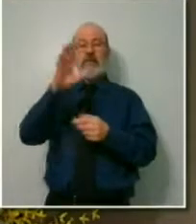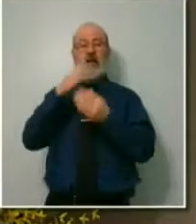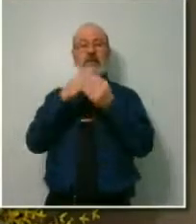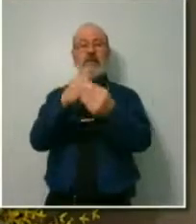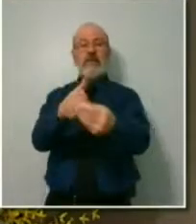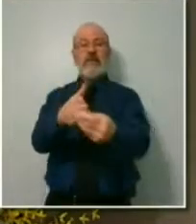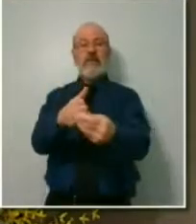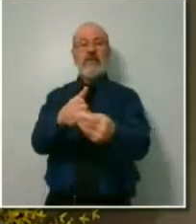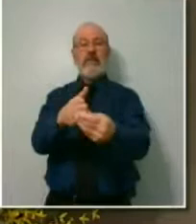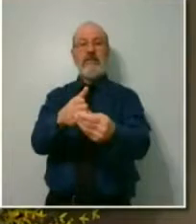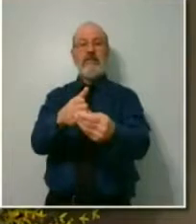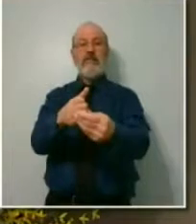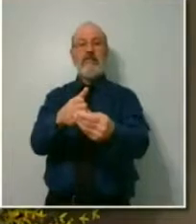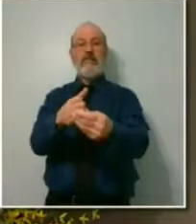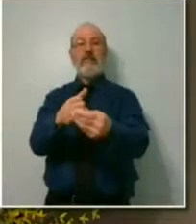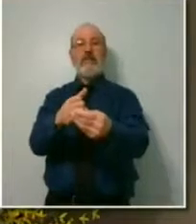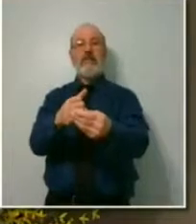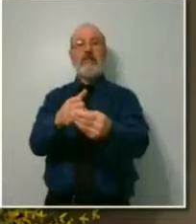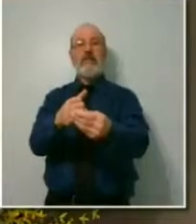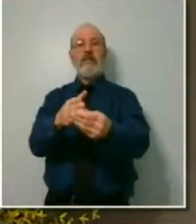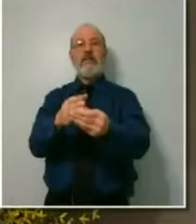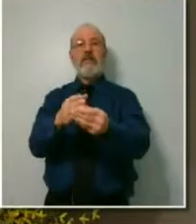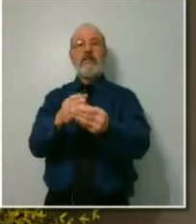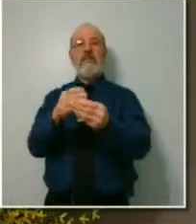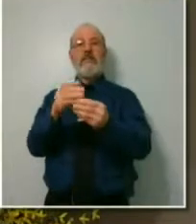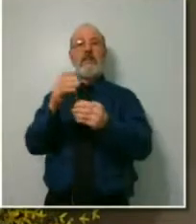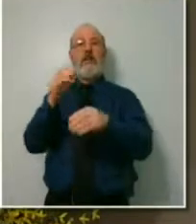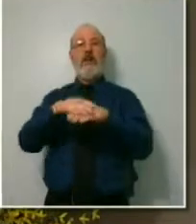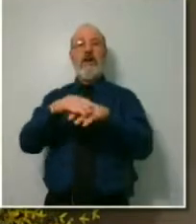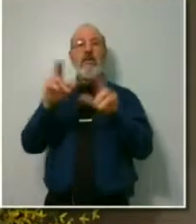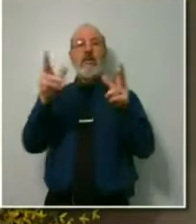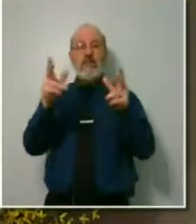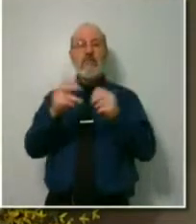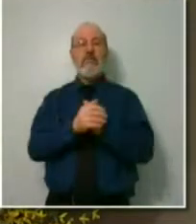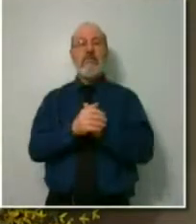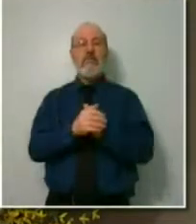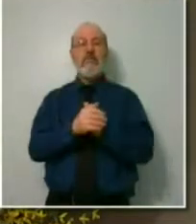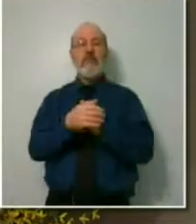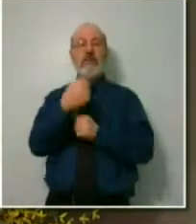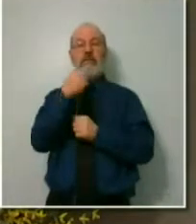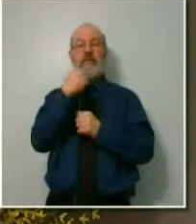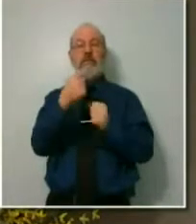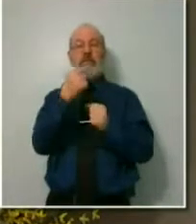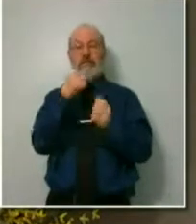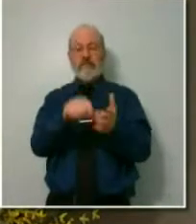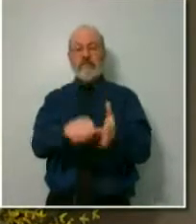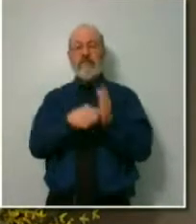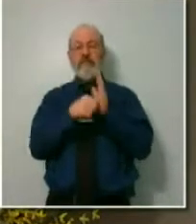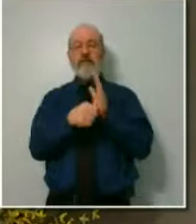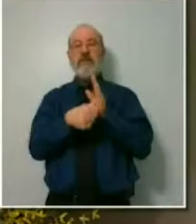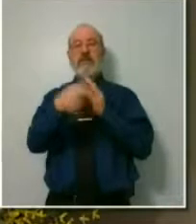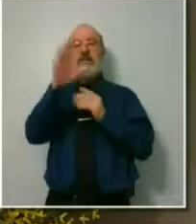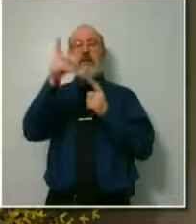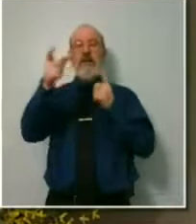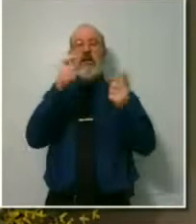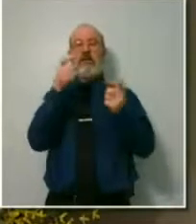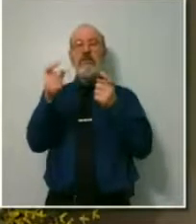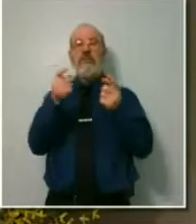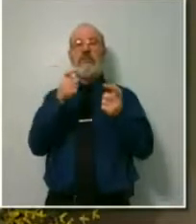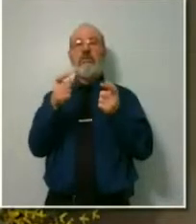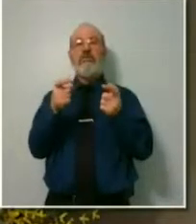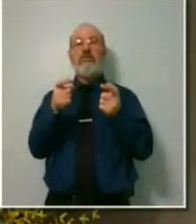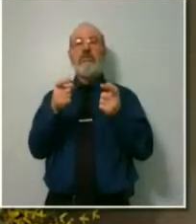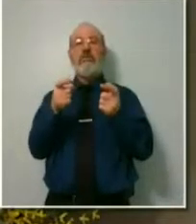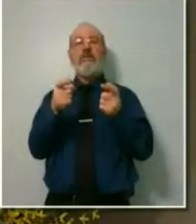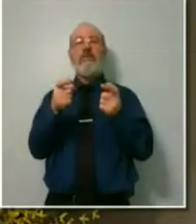cursor on the screen. So I simply am trying to say to you, impress on you that God is in control. It is such